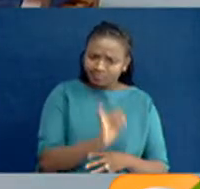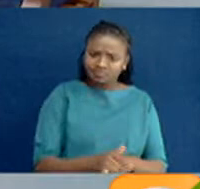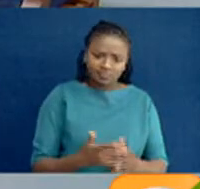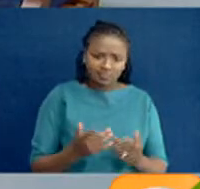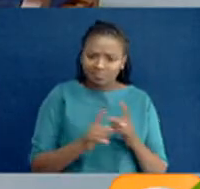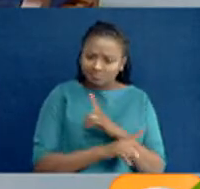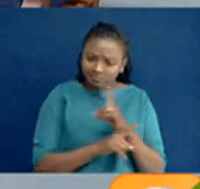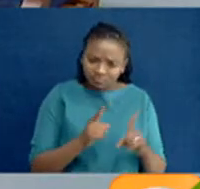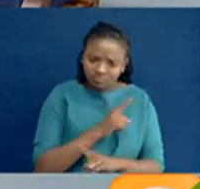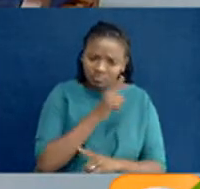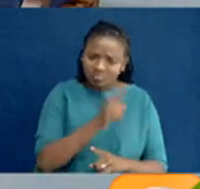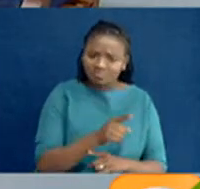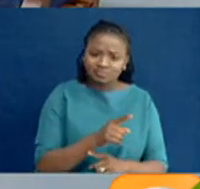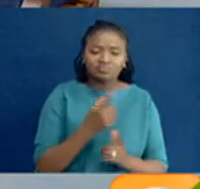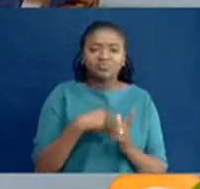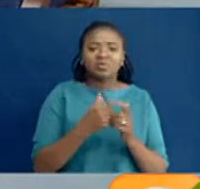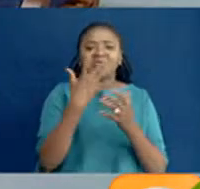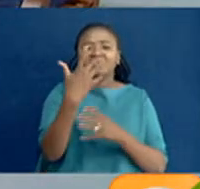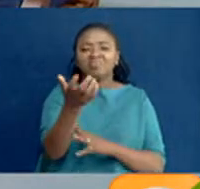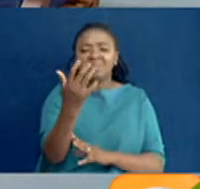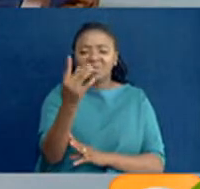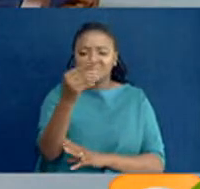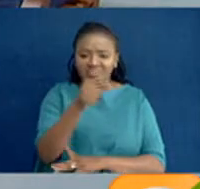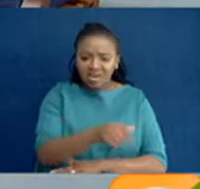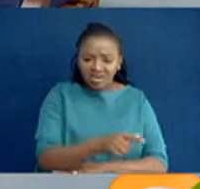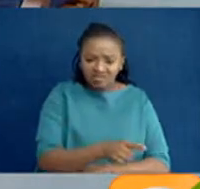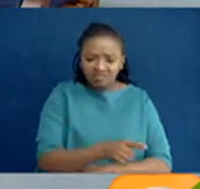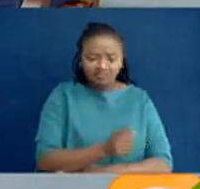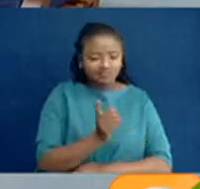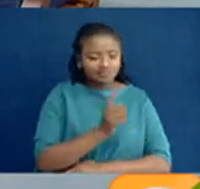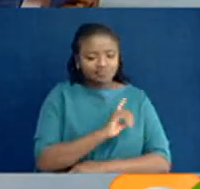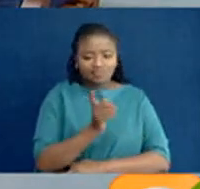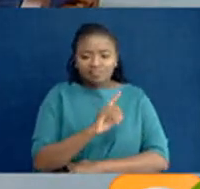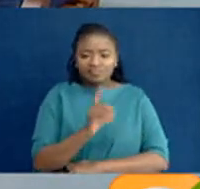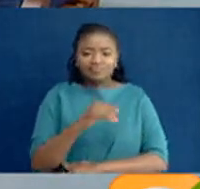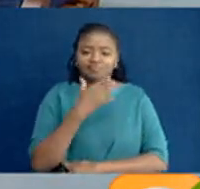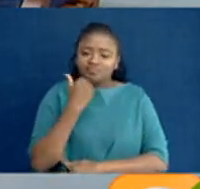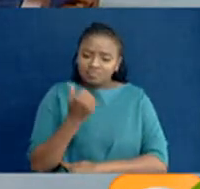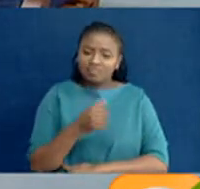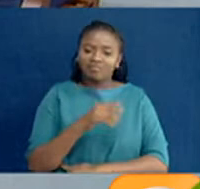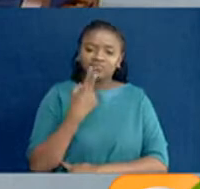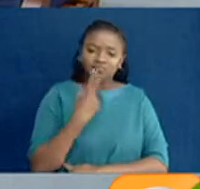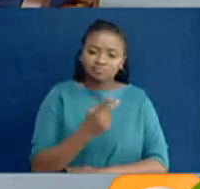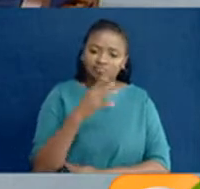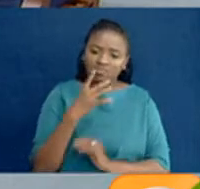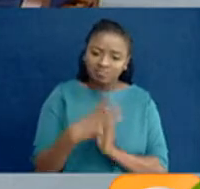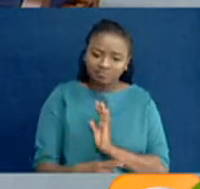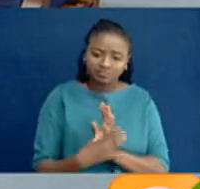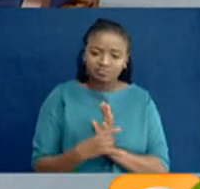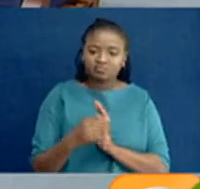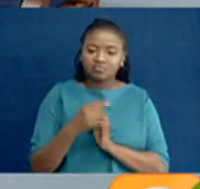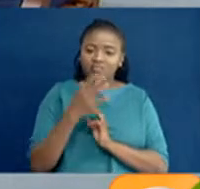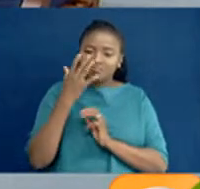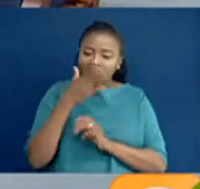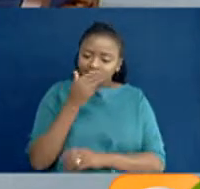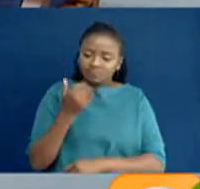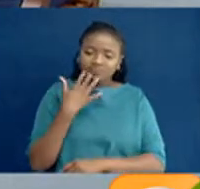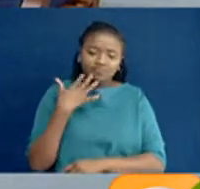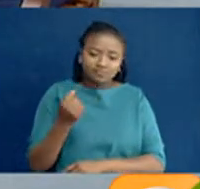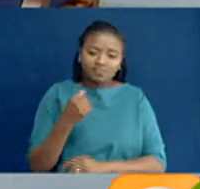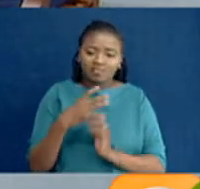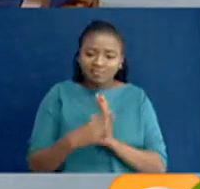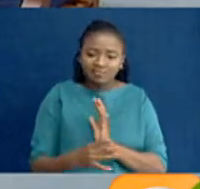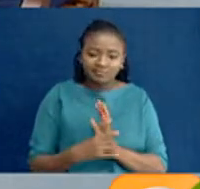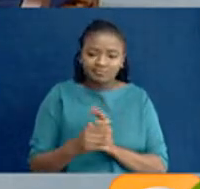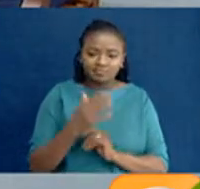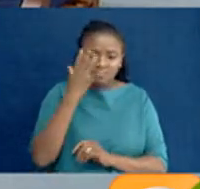And there is a way that you can be doing it. Why is it not $200? Why isn't it not $500?